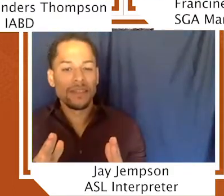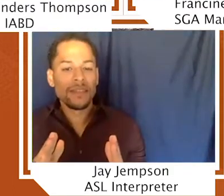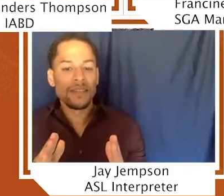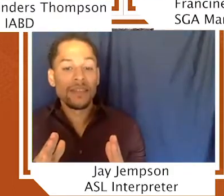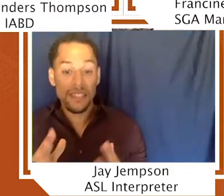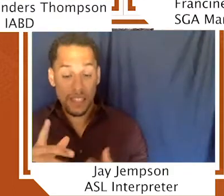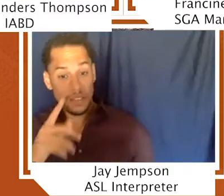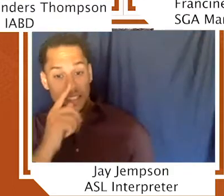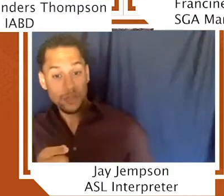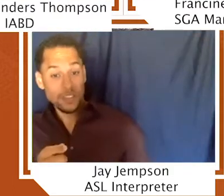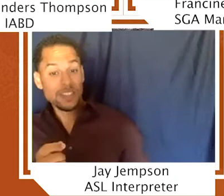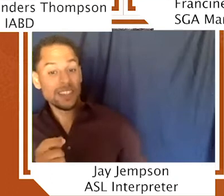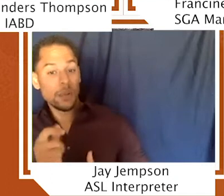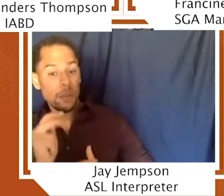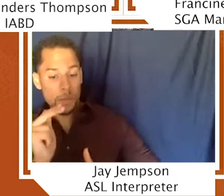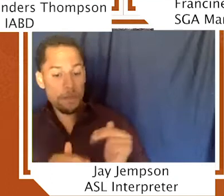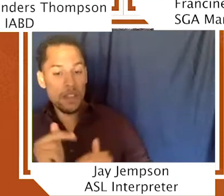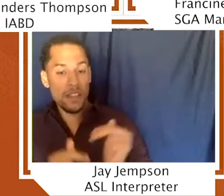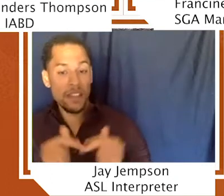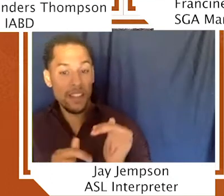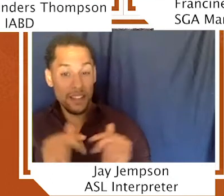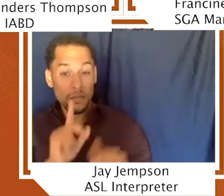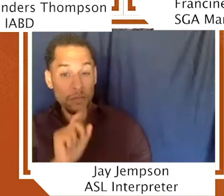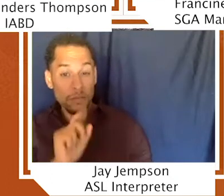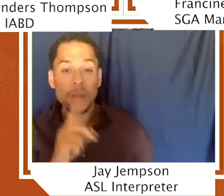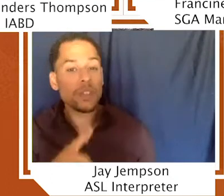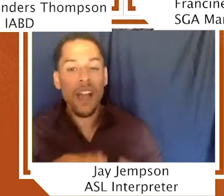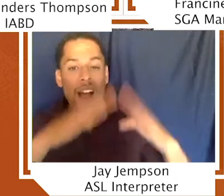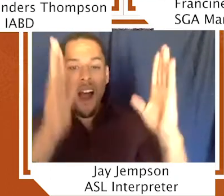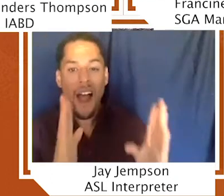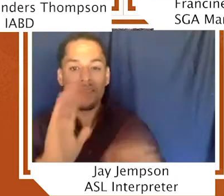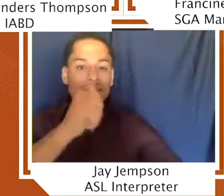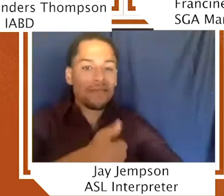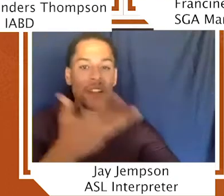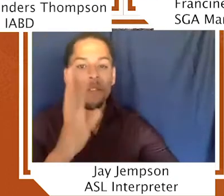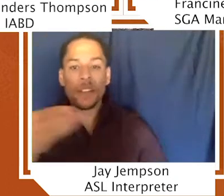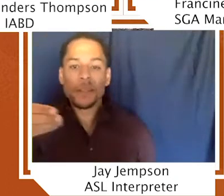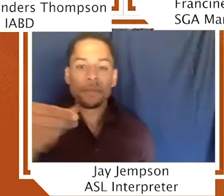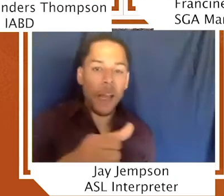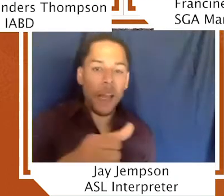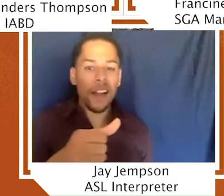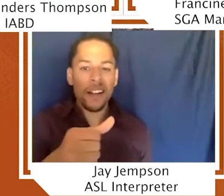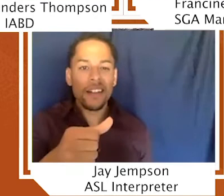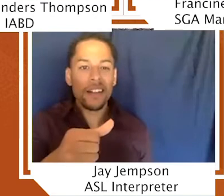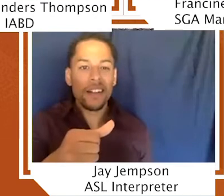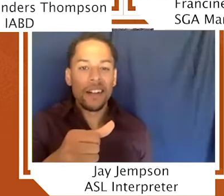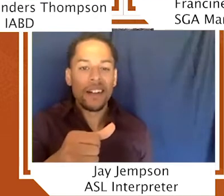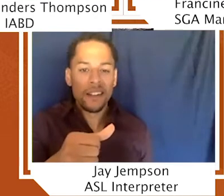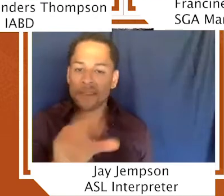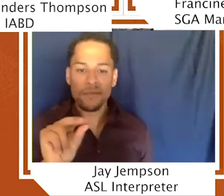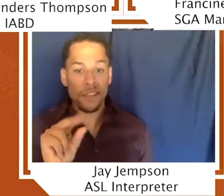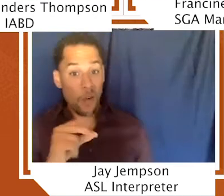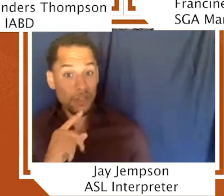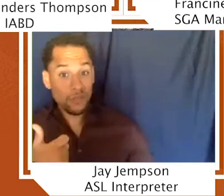too. It's not just, we picked a house. We are actually building it from the ground up, and it's a real process. I really feel like I'm on